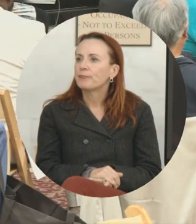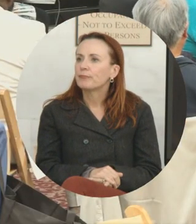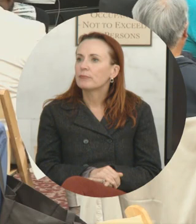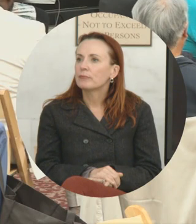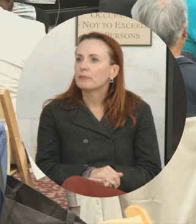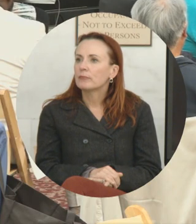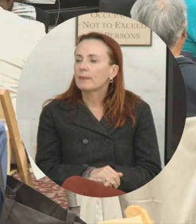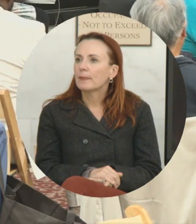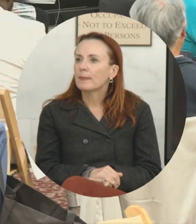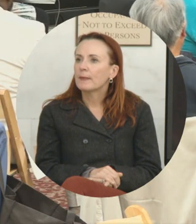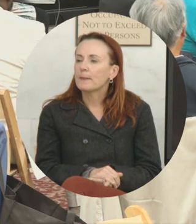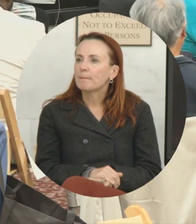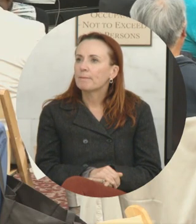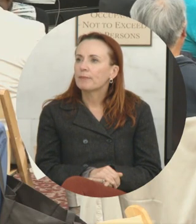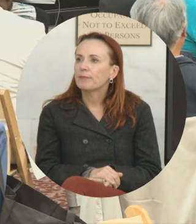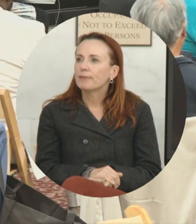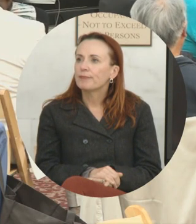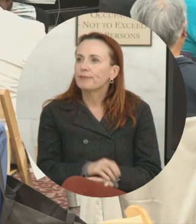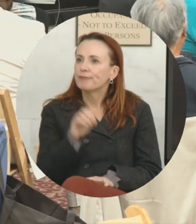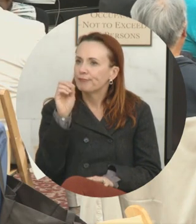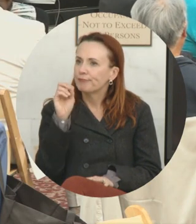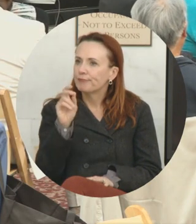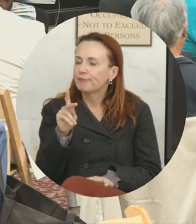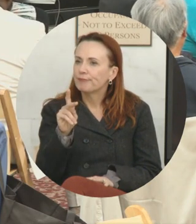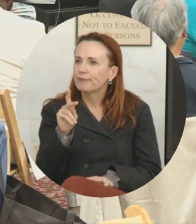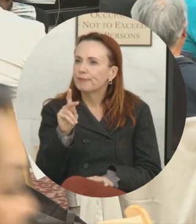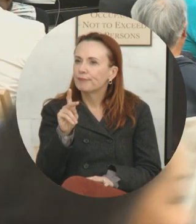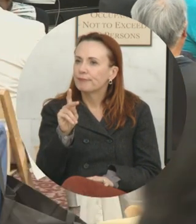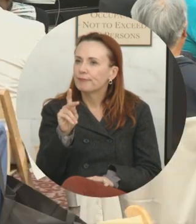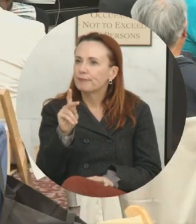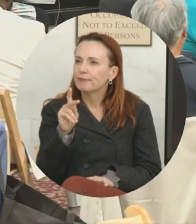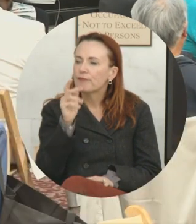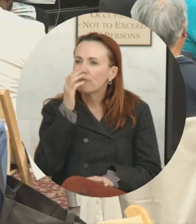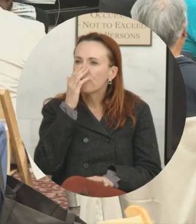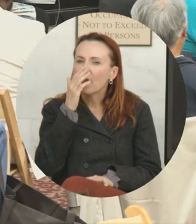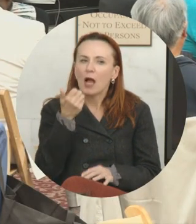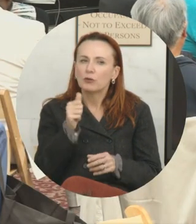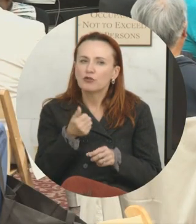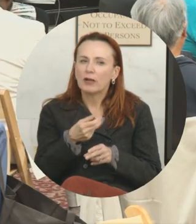Whatever order you want. All right, well, you just heard from me, so I'll try and give it short.